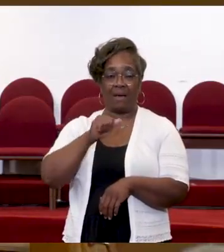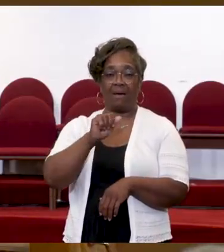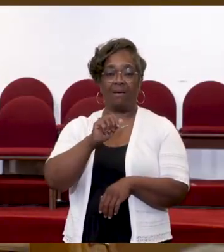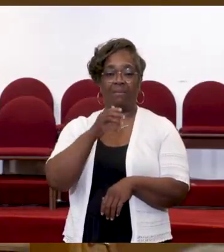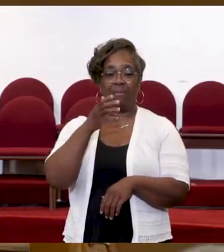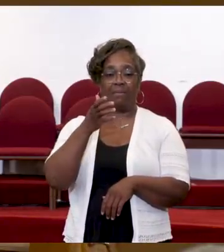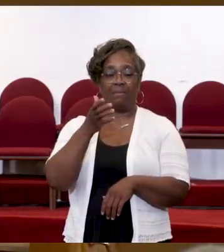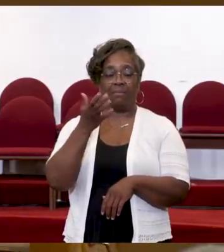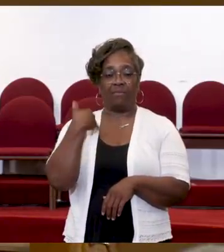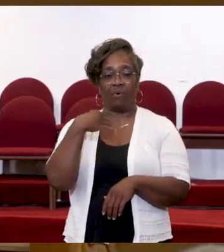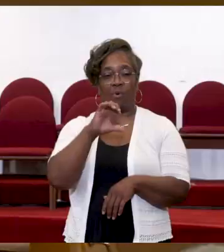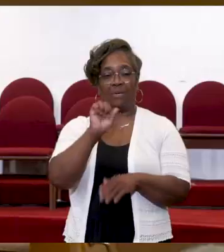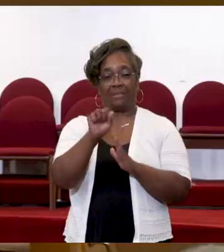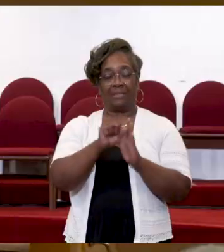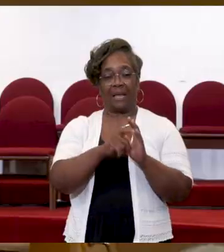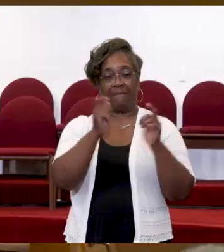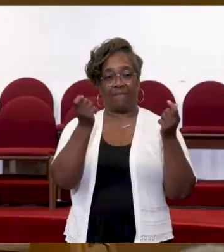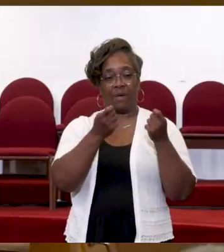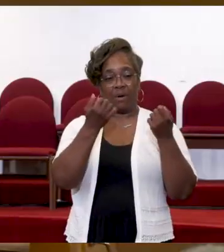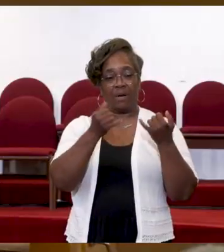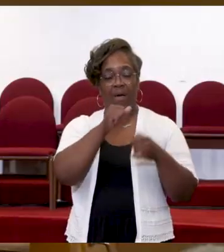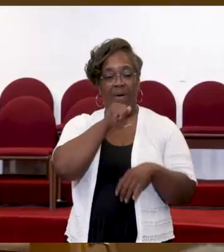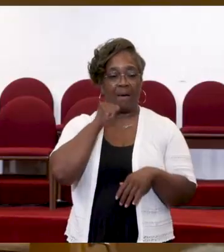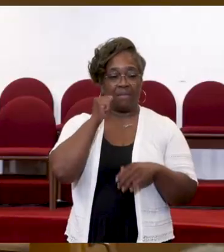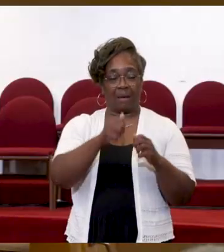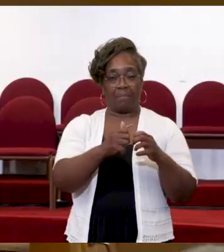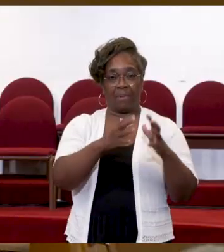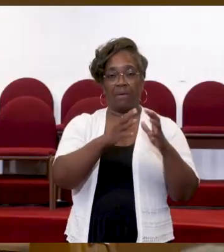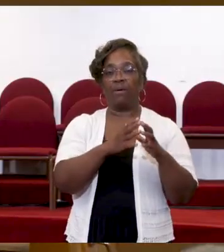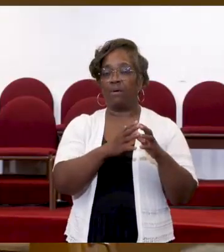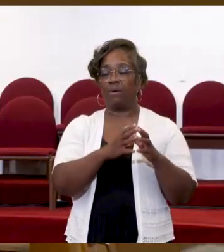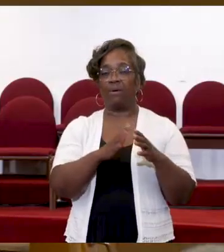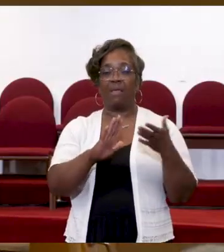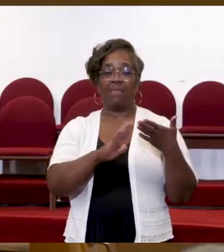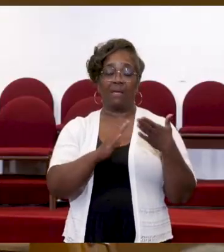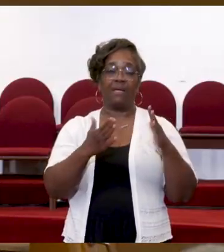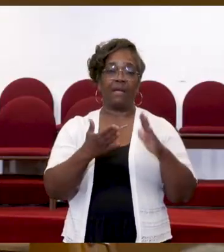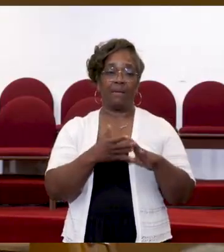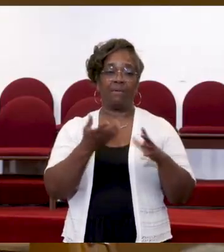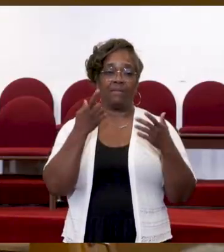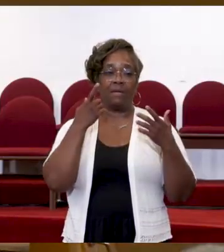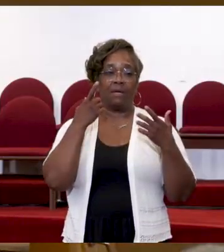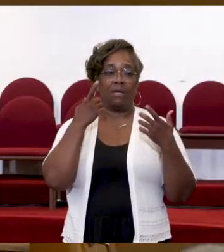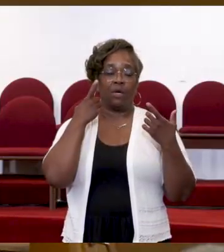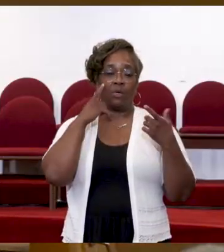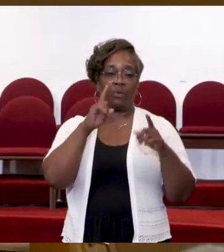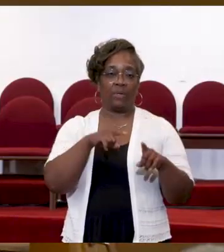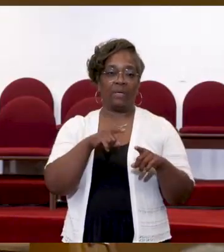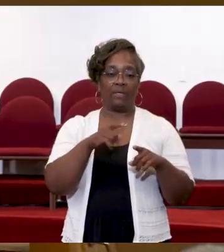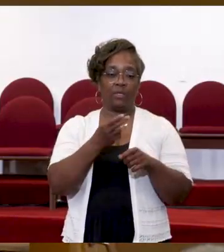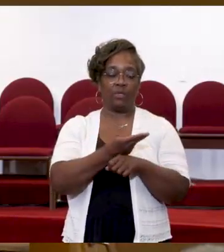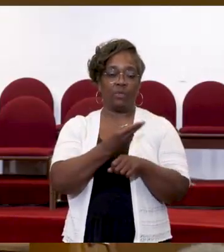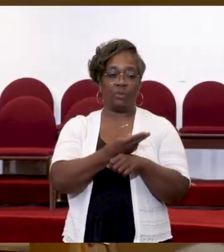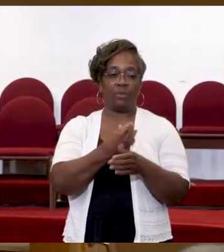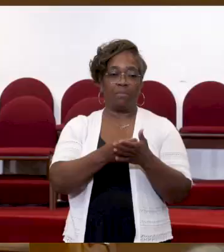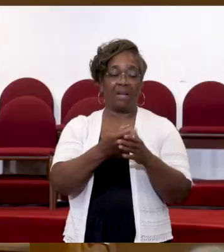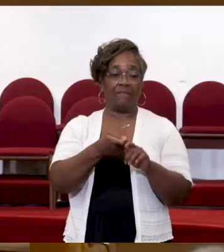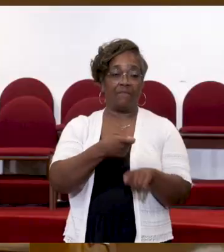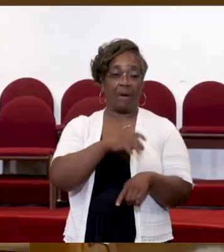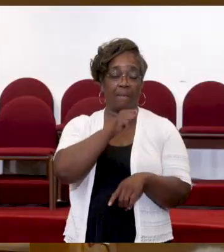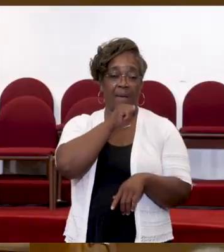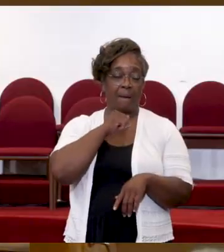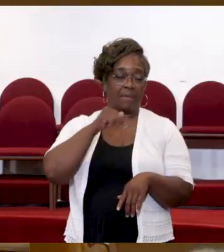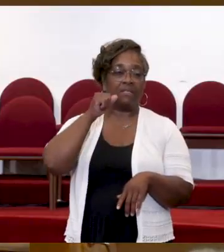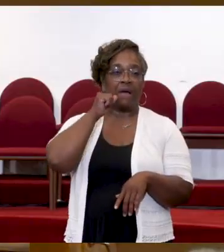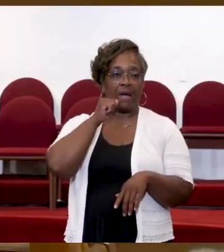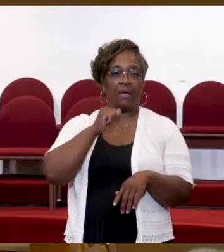were the ones who agreed on the landscaping and agreed to take the money from Amazon and build parks in the neighborhoods. Every time we've done a